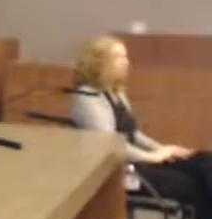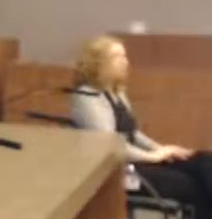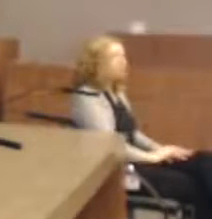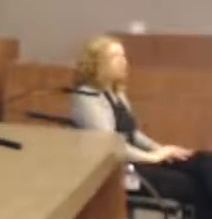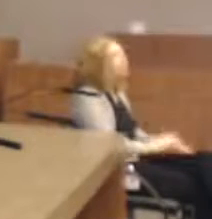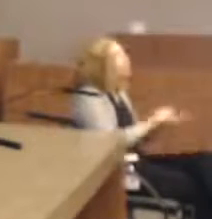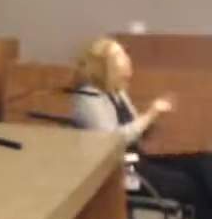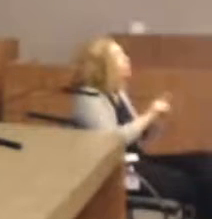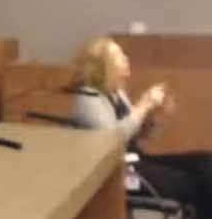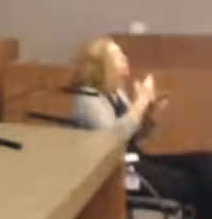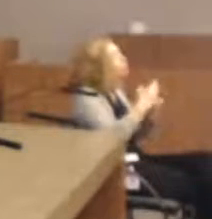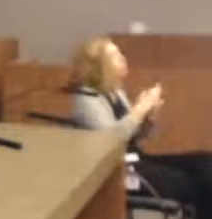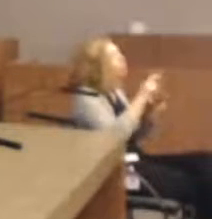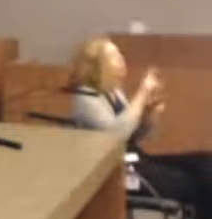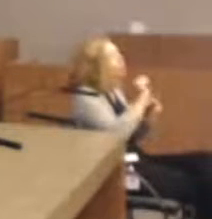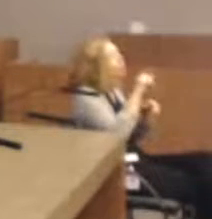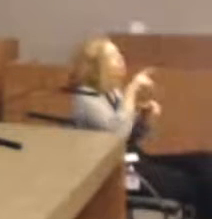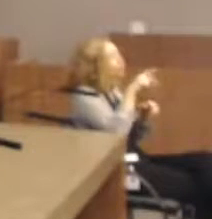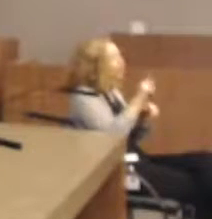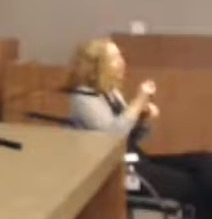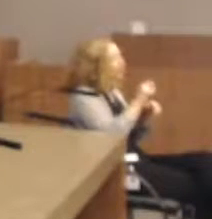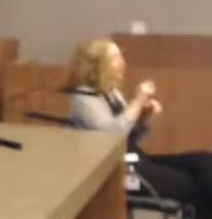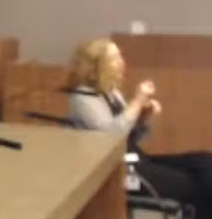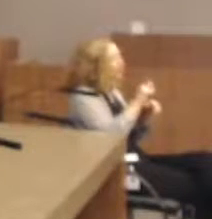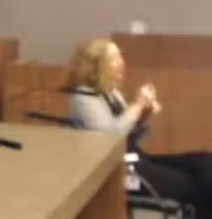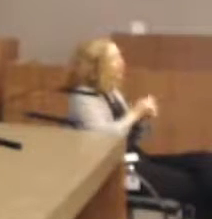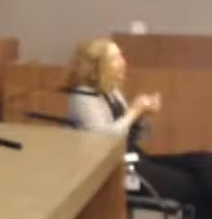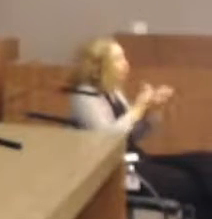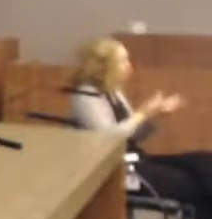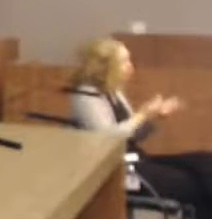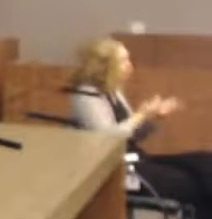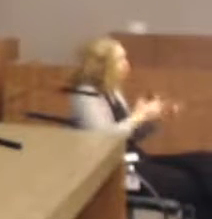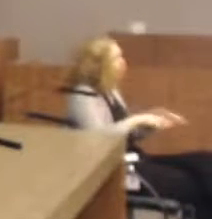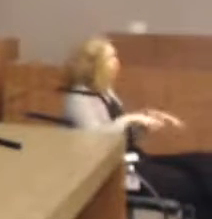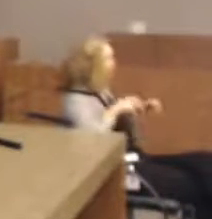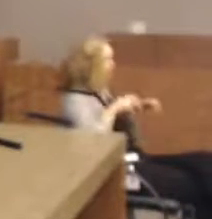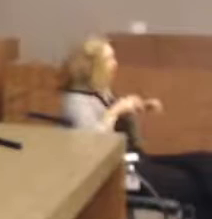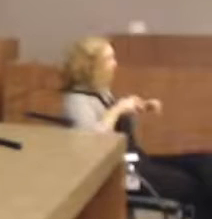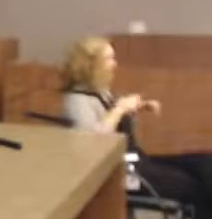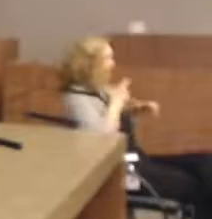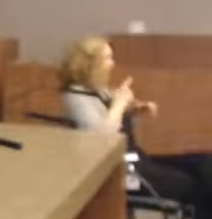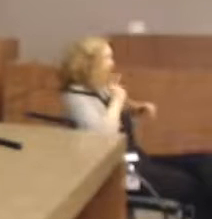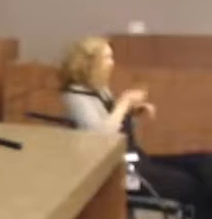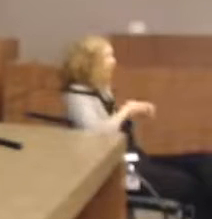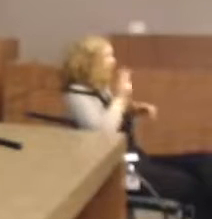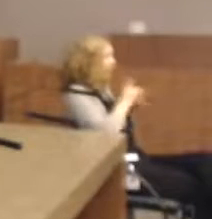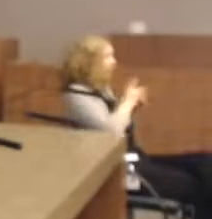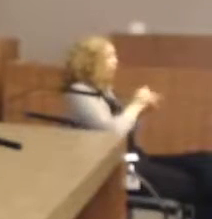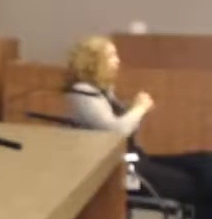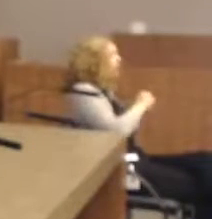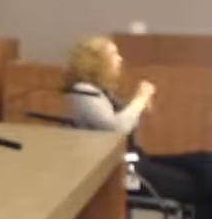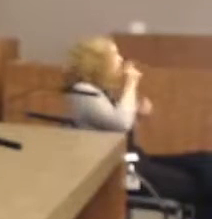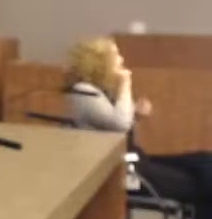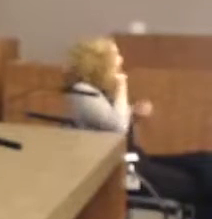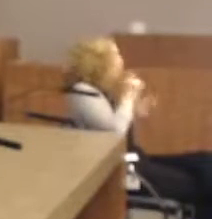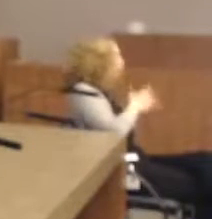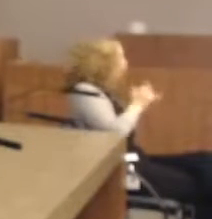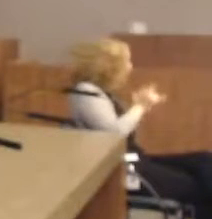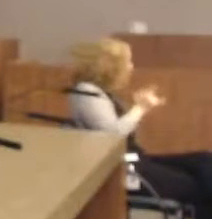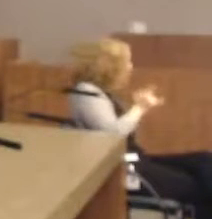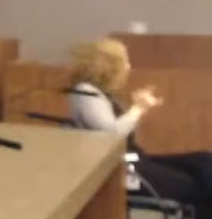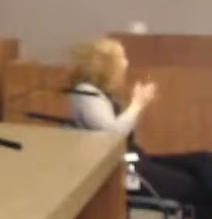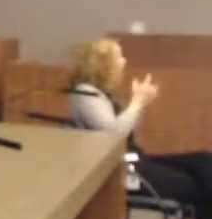It's also known as rape-induced paralysis because it's really highly correlated with sexual assaults. It happens a lot to people who